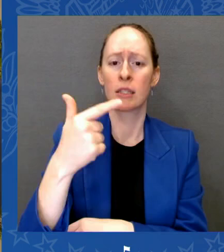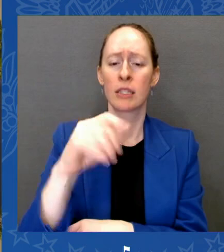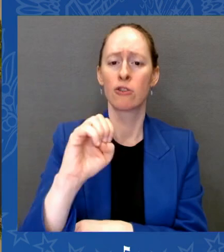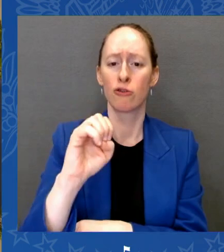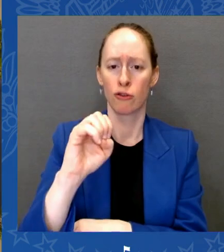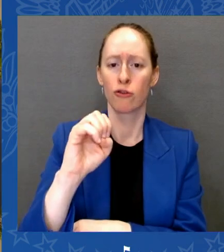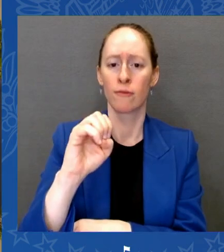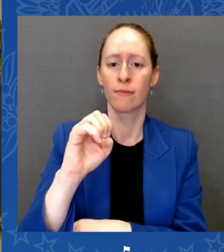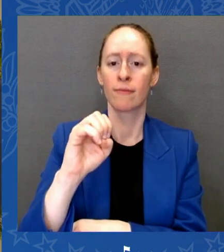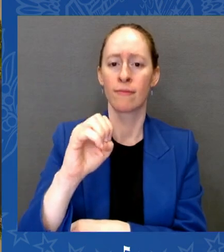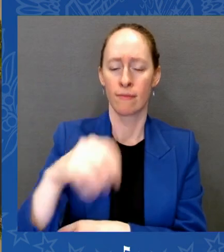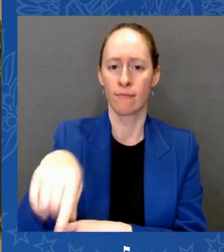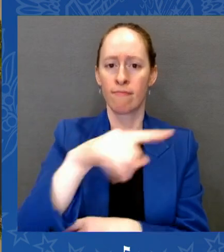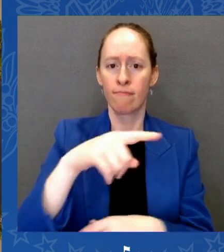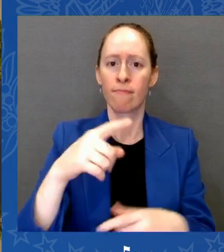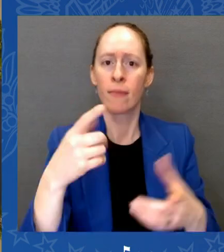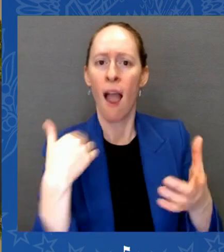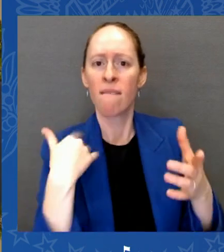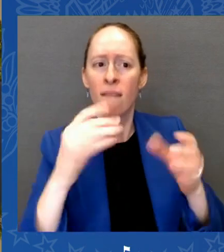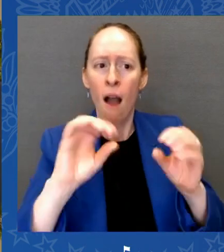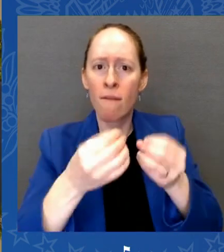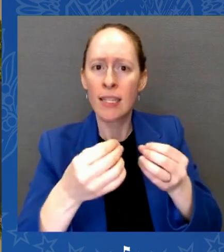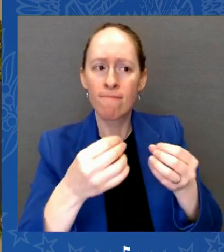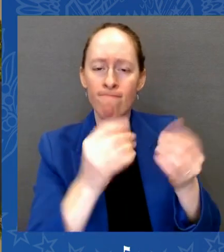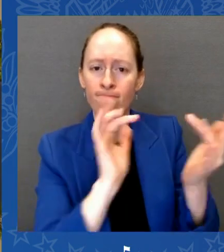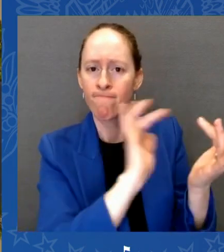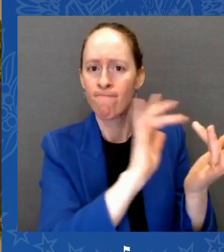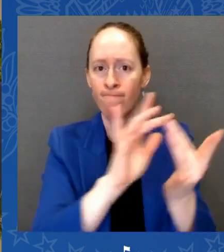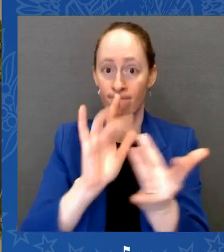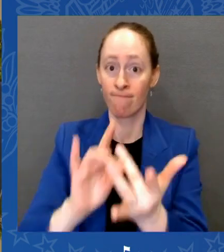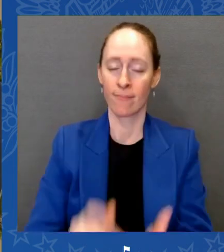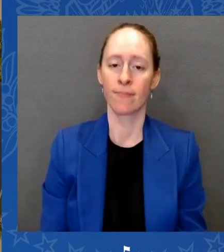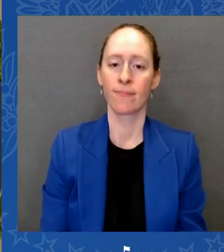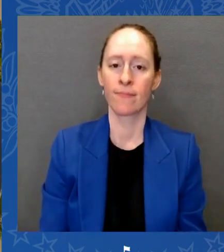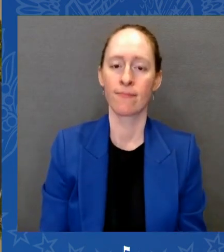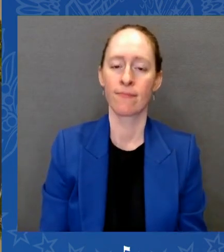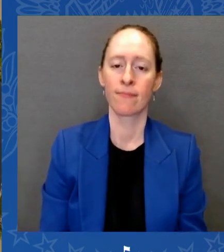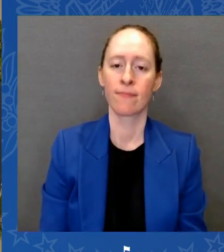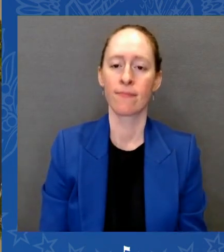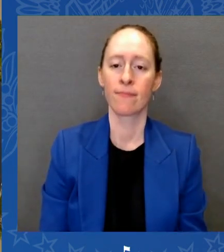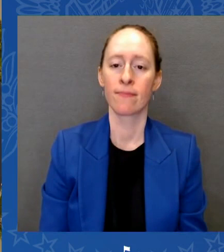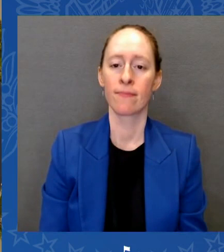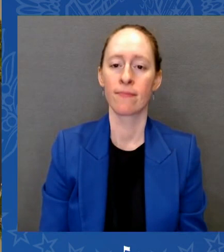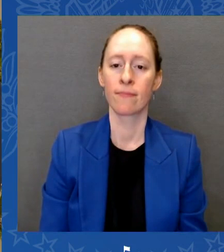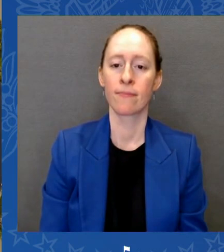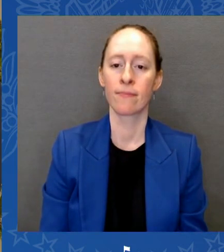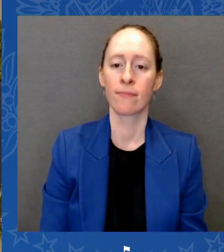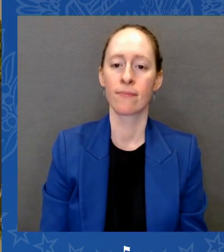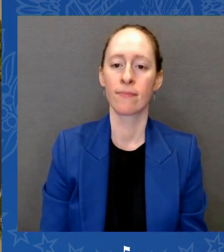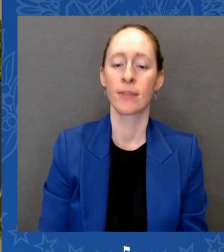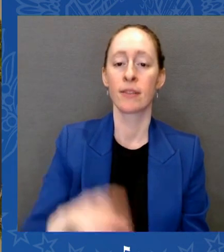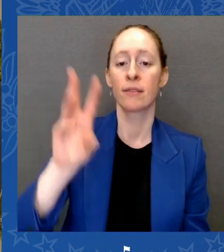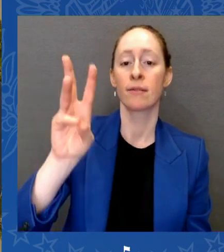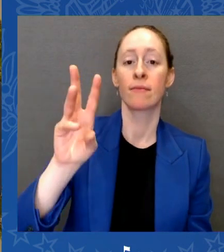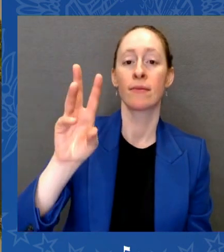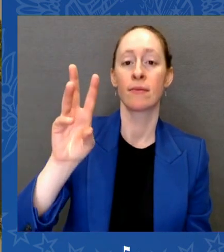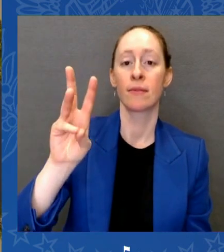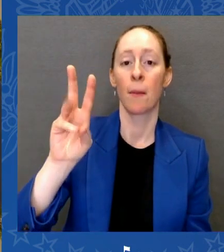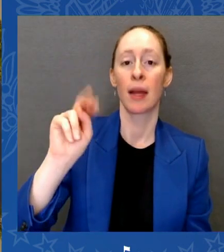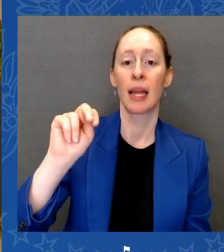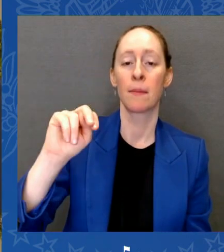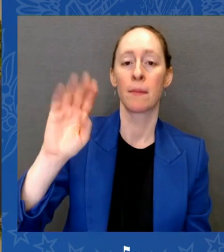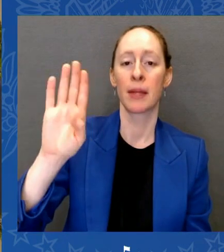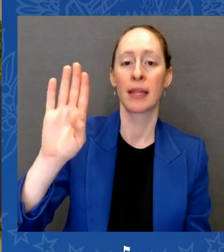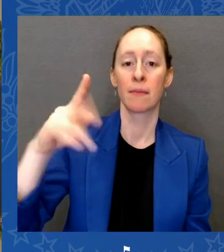Mickey, the Mercury Players, the WNB PA for your advocacy. And